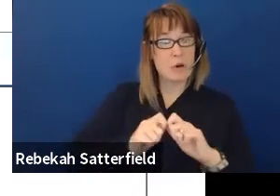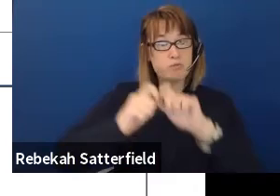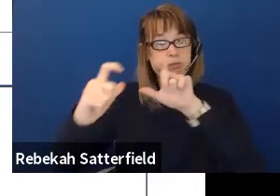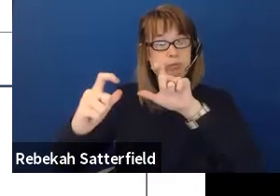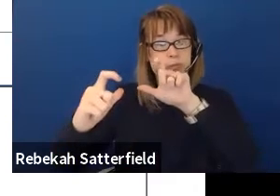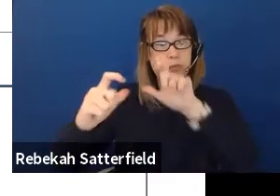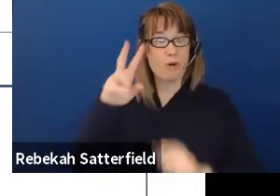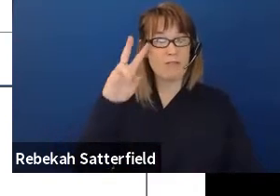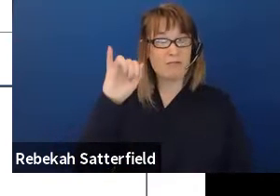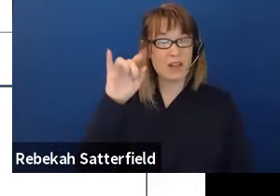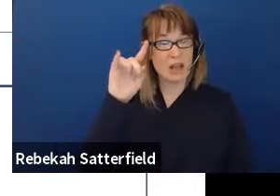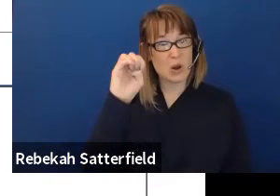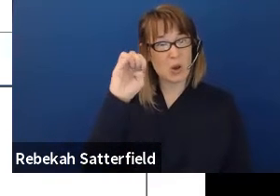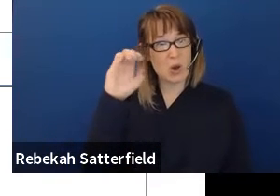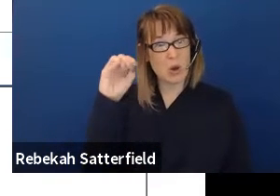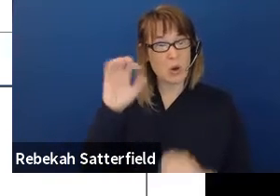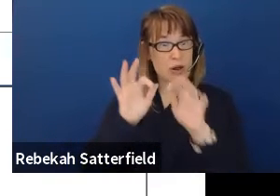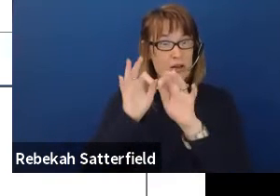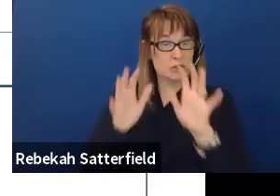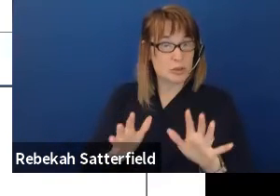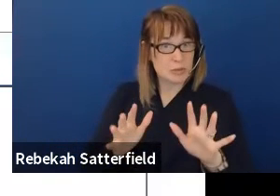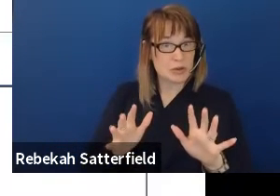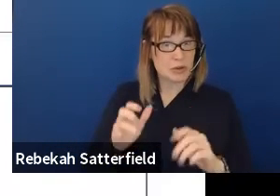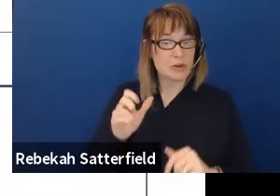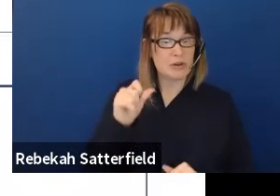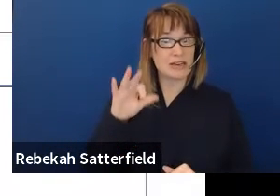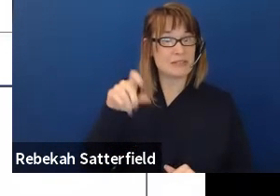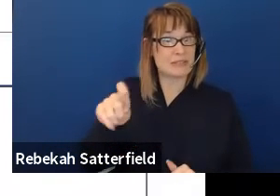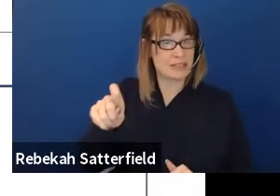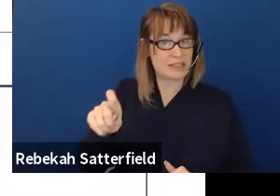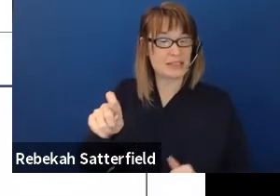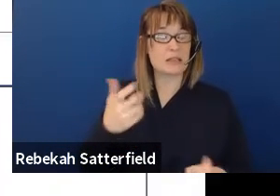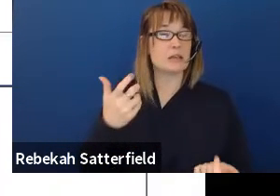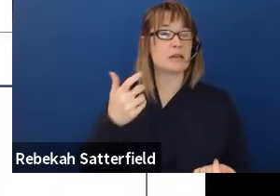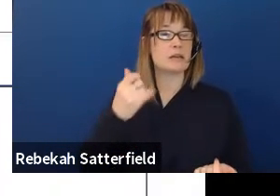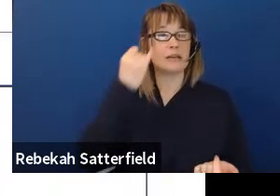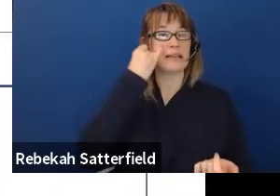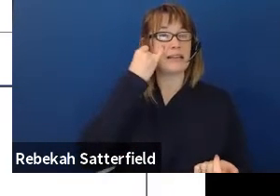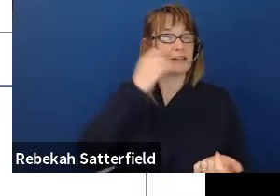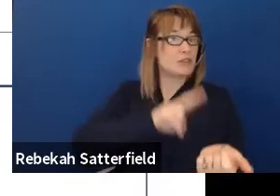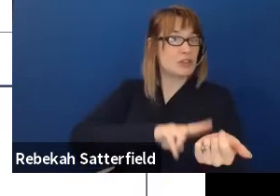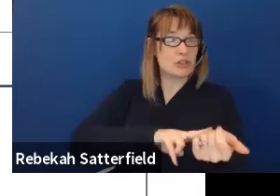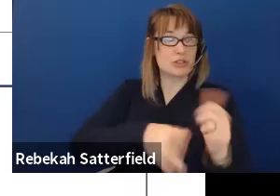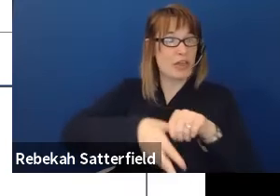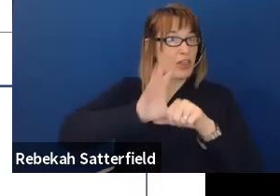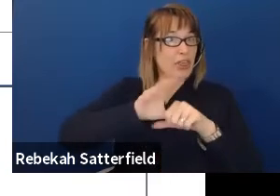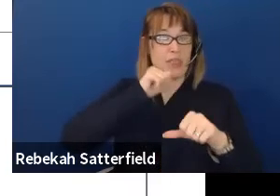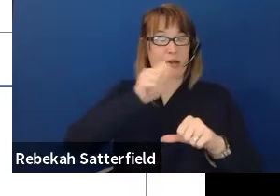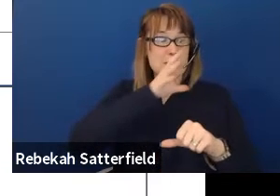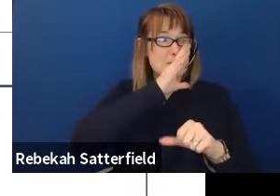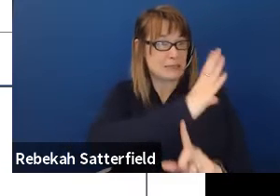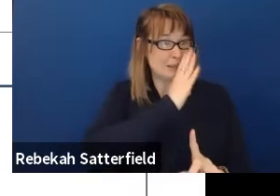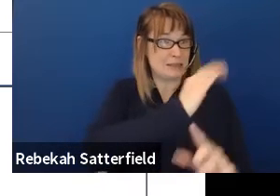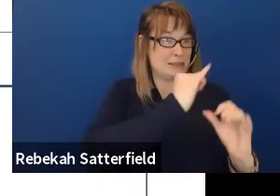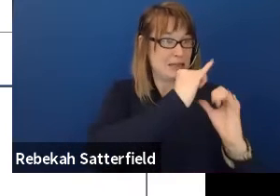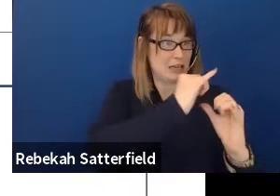if a specific nurse on call, is not able to speak that patient specific language has been a